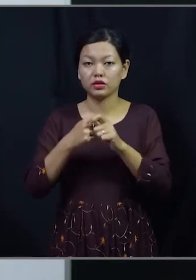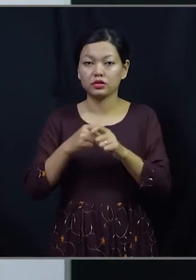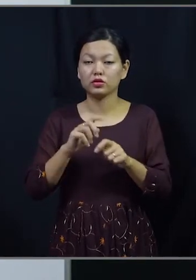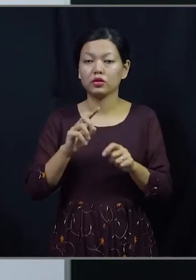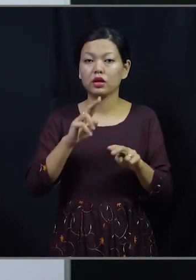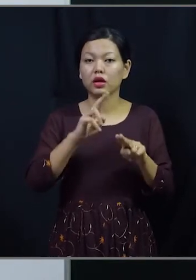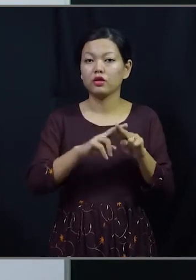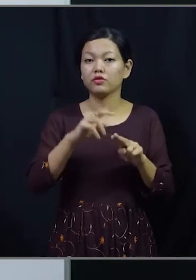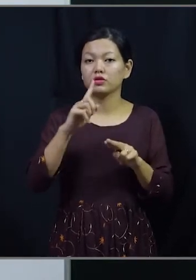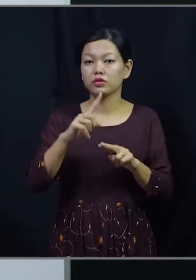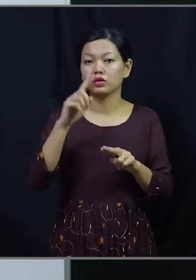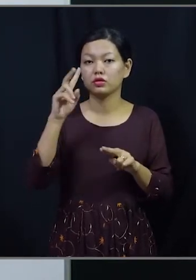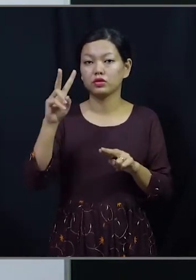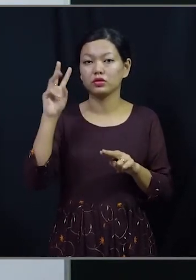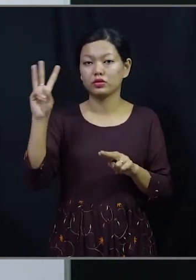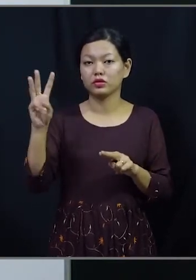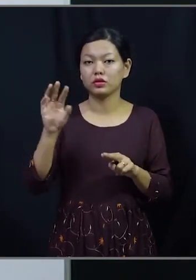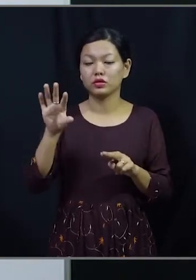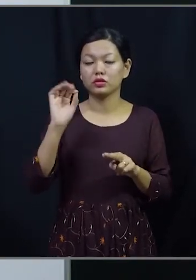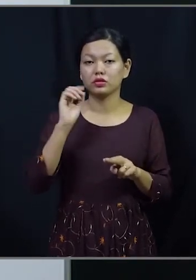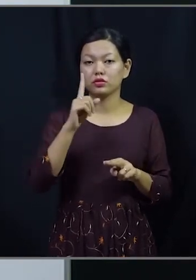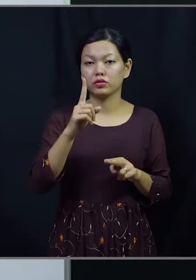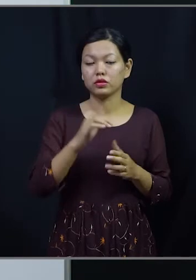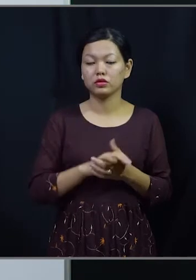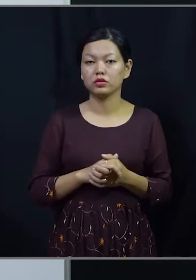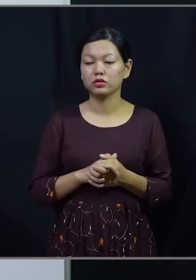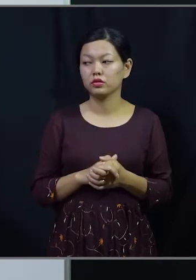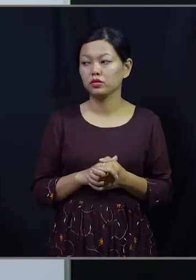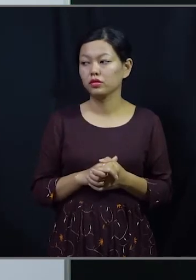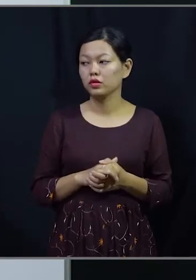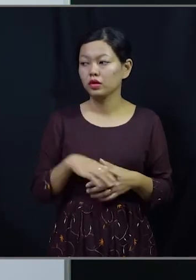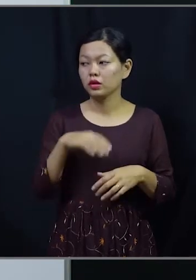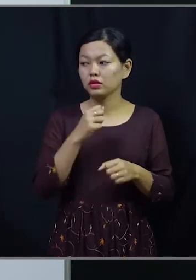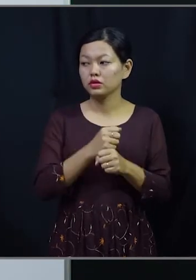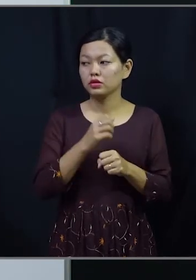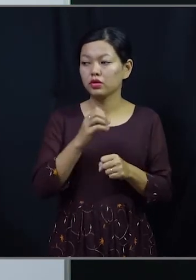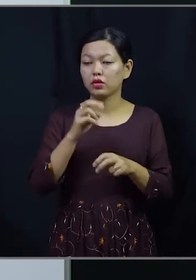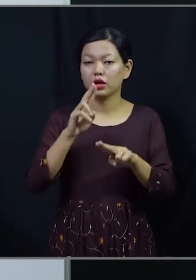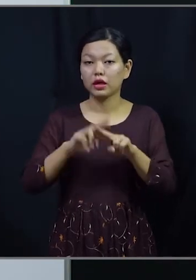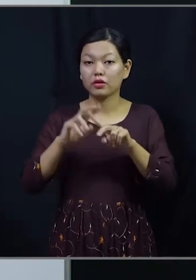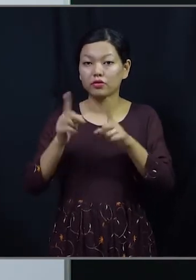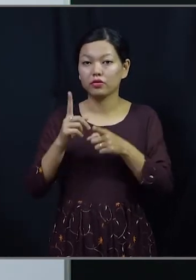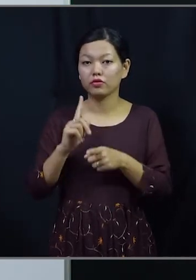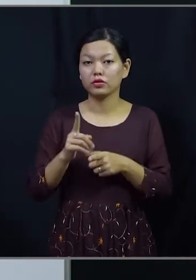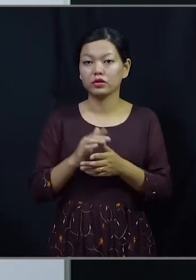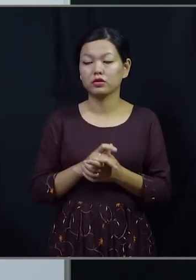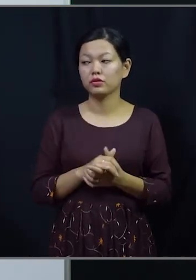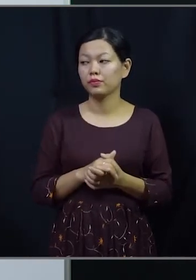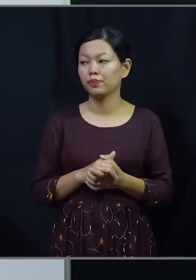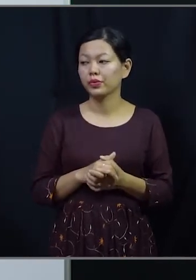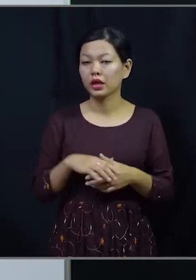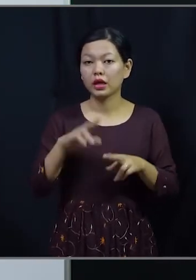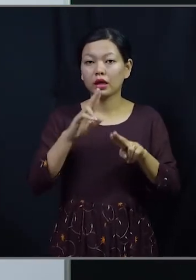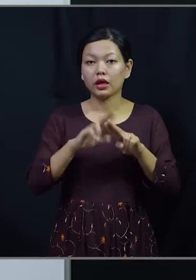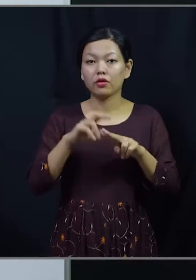right, A has 1, 2, 3. So we have to start with these elements 1, it gives us G of F of 1, right, and F of